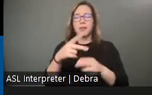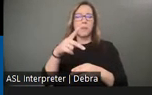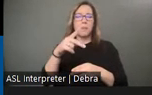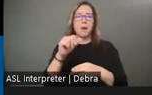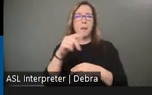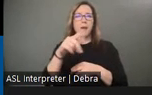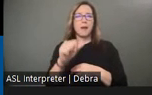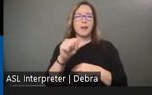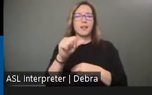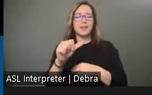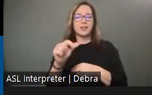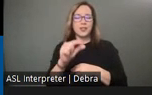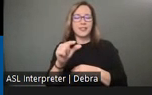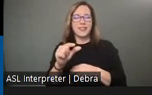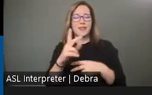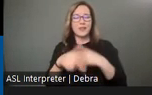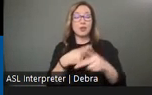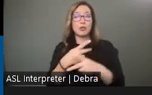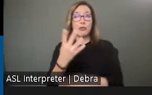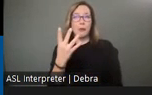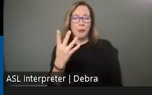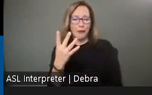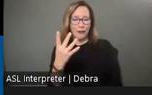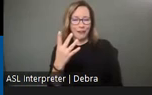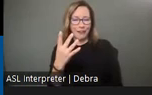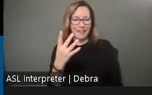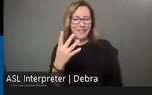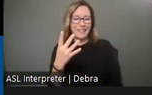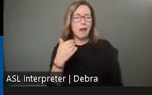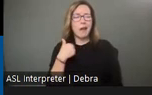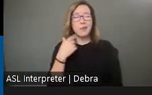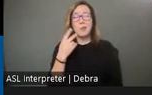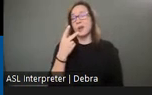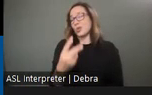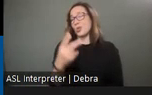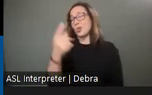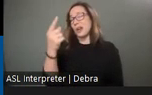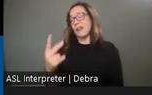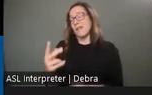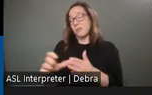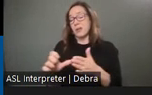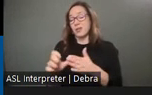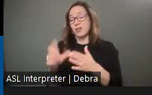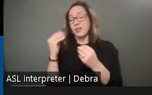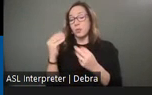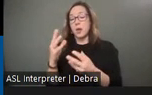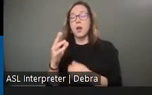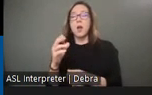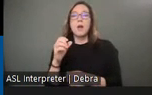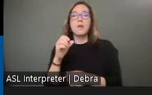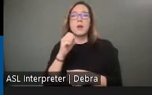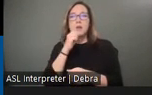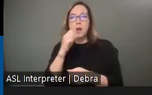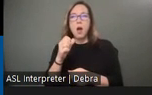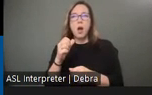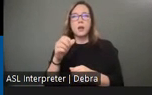on version 4 of that document, and it has about 2.5 pages of information regarding non-congregate sheltering. And